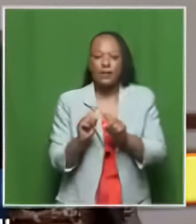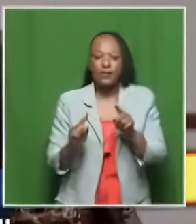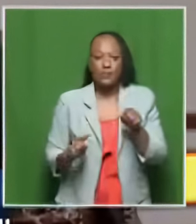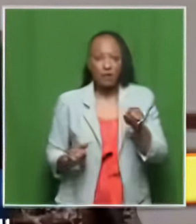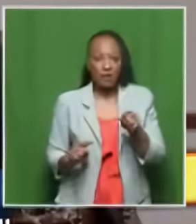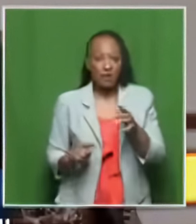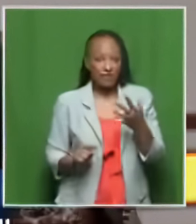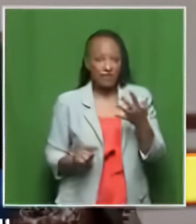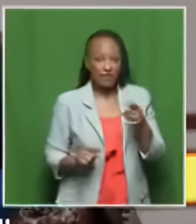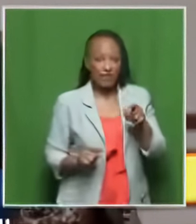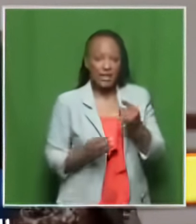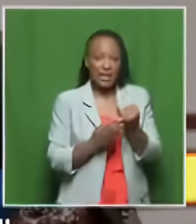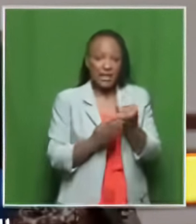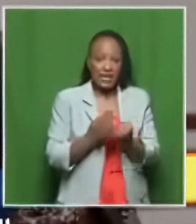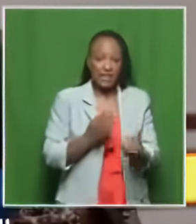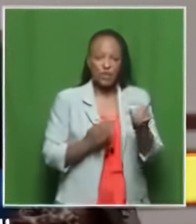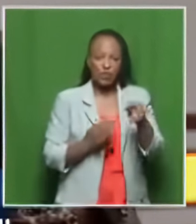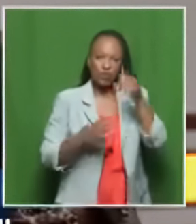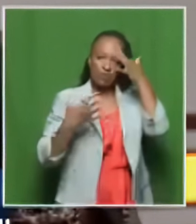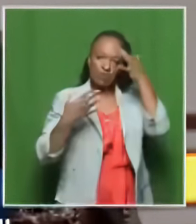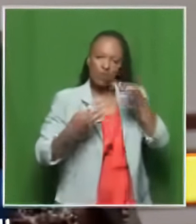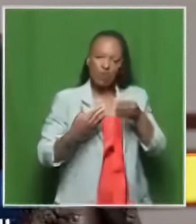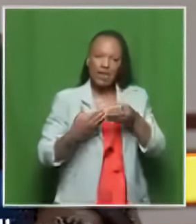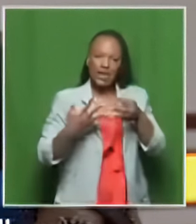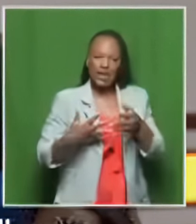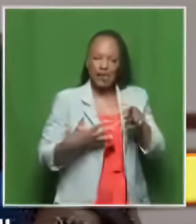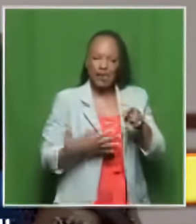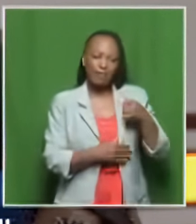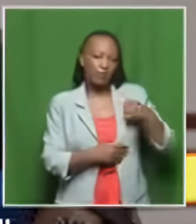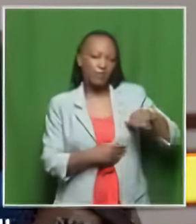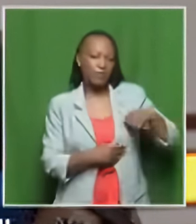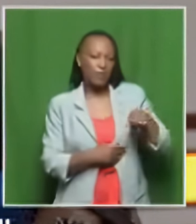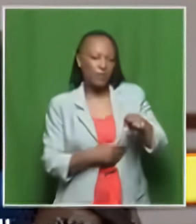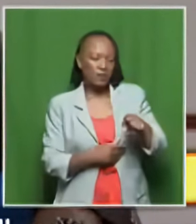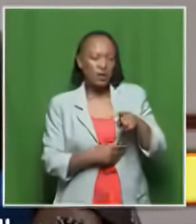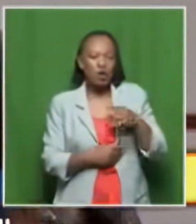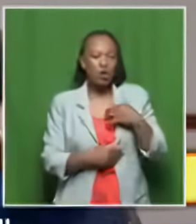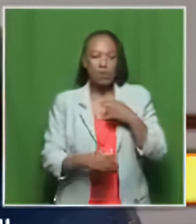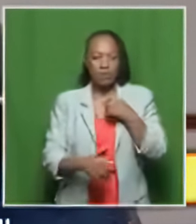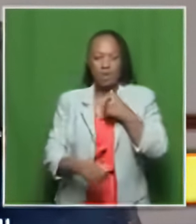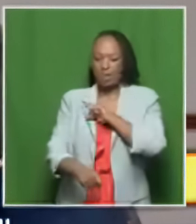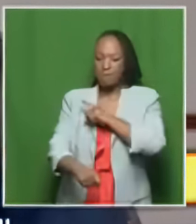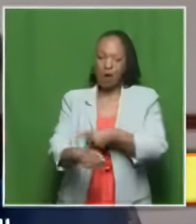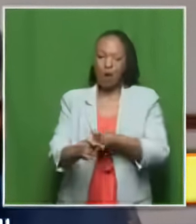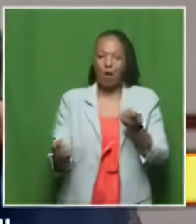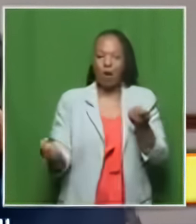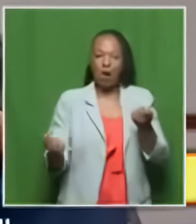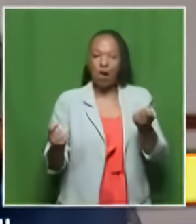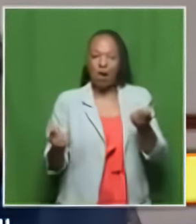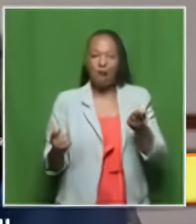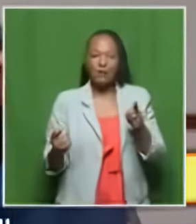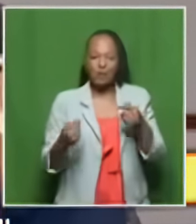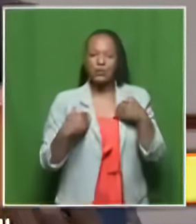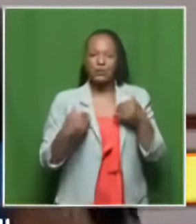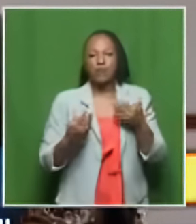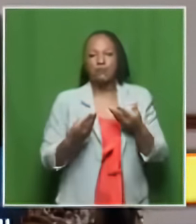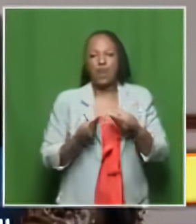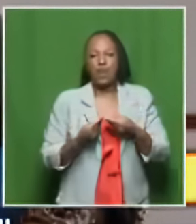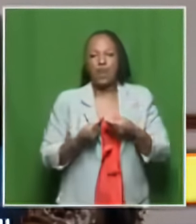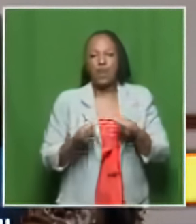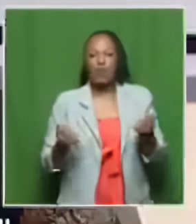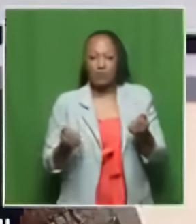that individual personal decision as a leader of that municipality, that I'm not in power, then healing comes from there. That's how you